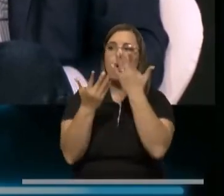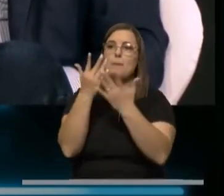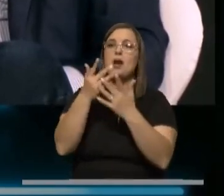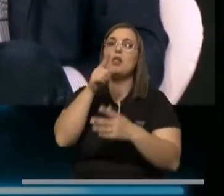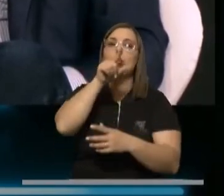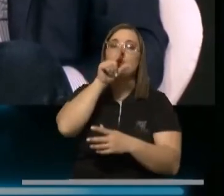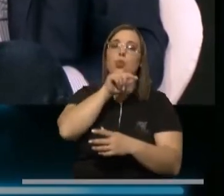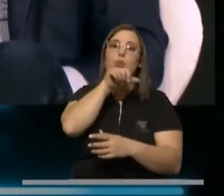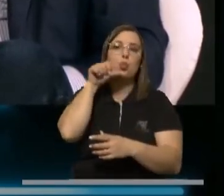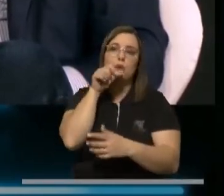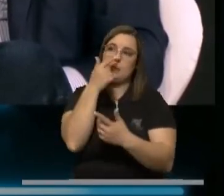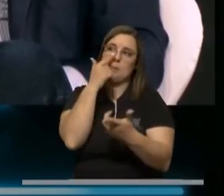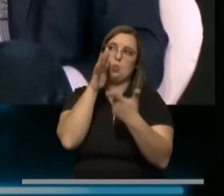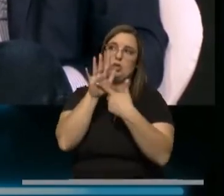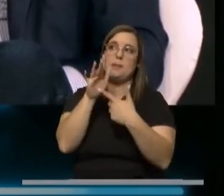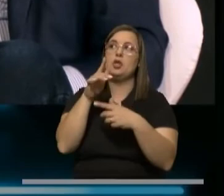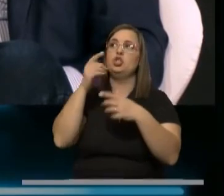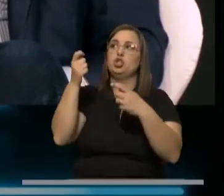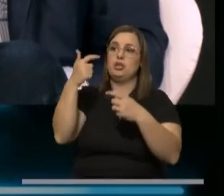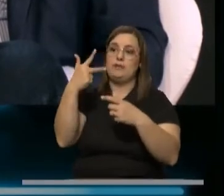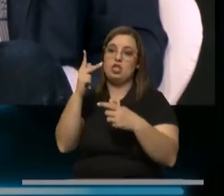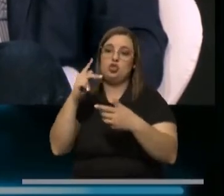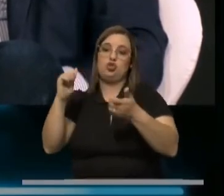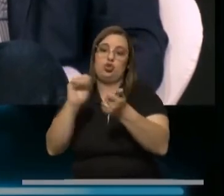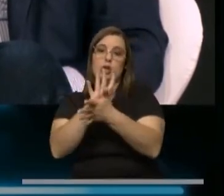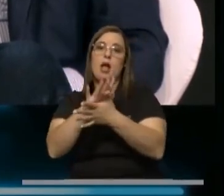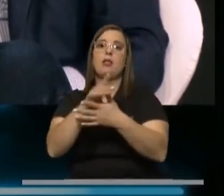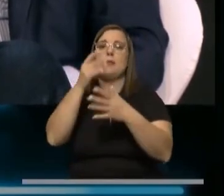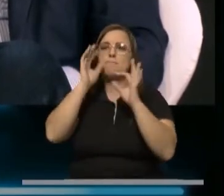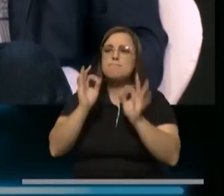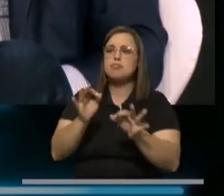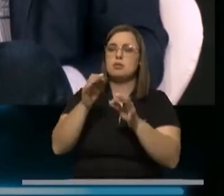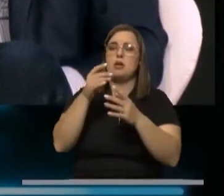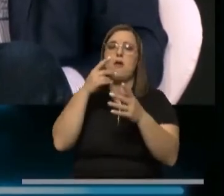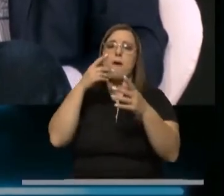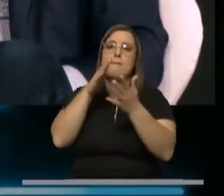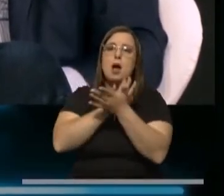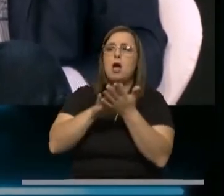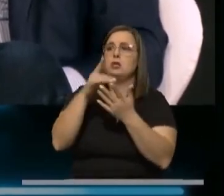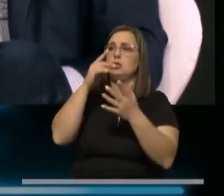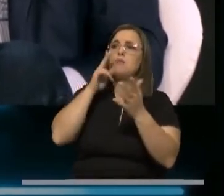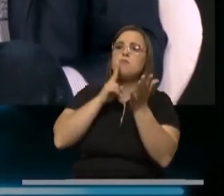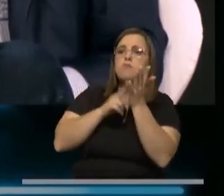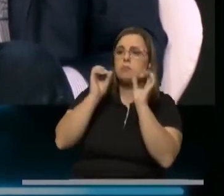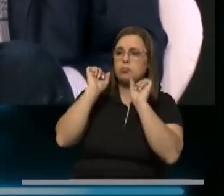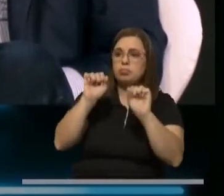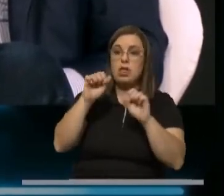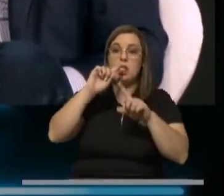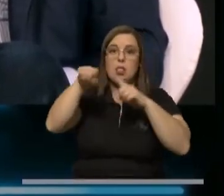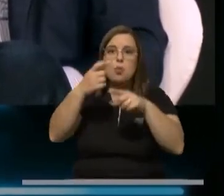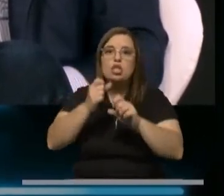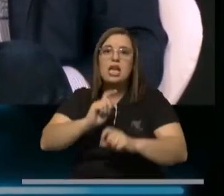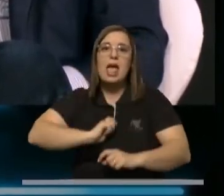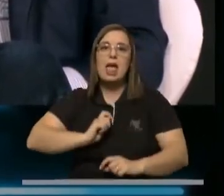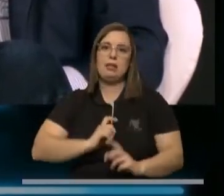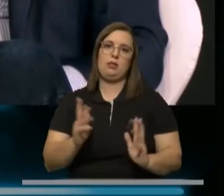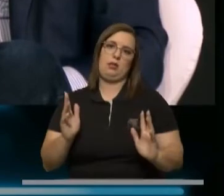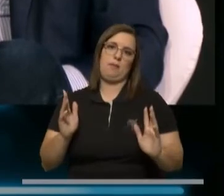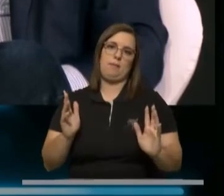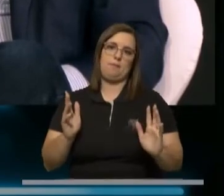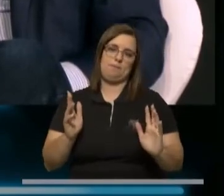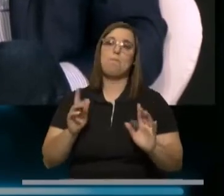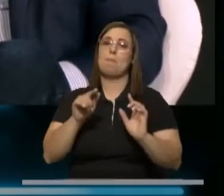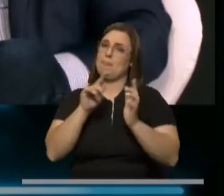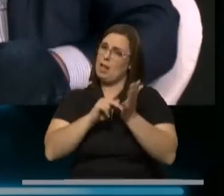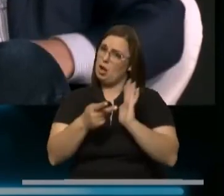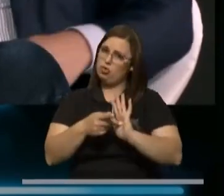a while ago, they believe more in Facebook than a politician who has to confirm the sources. And there's